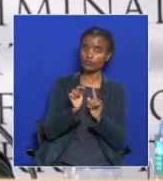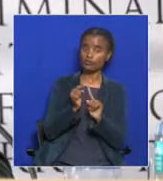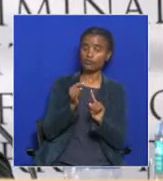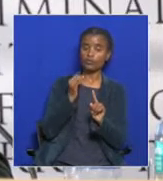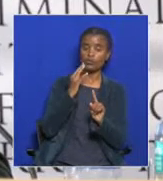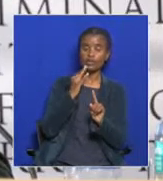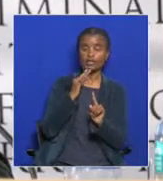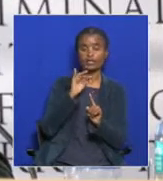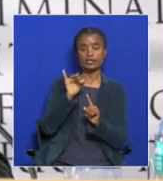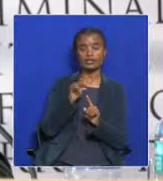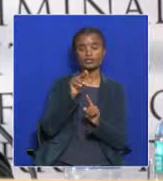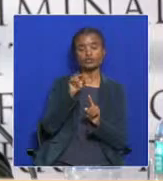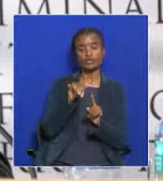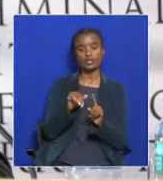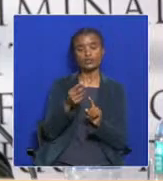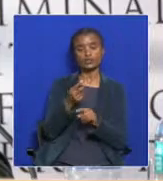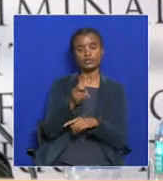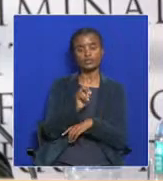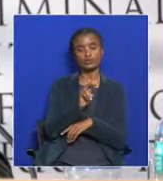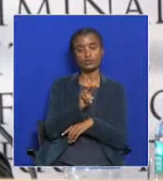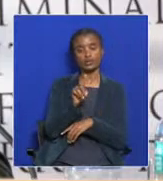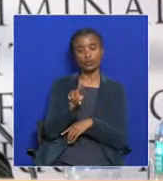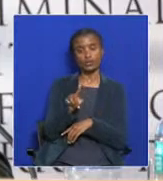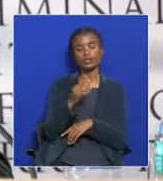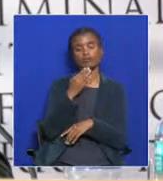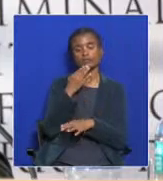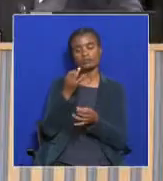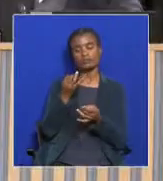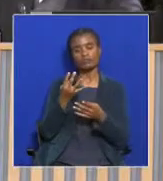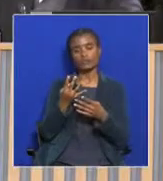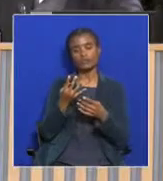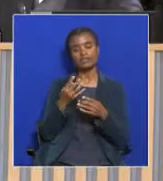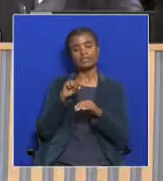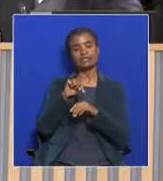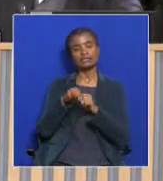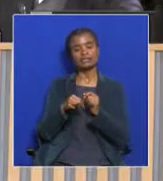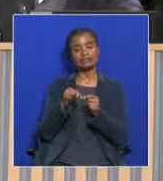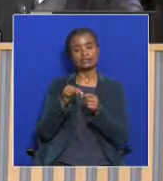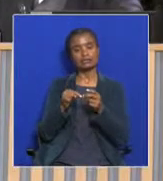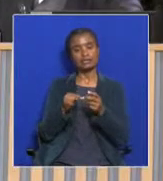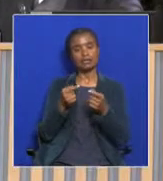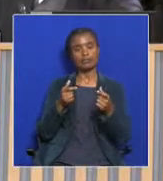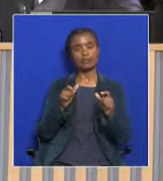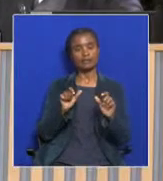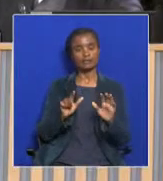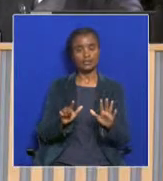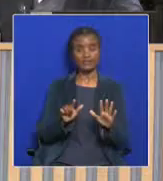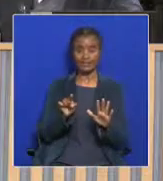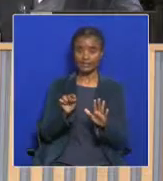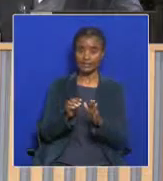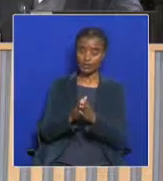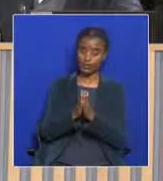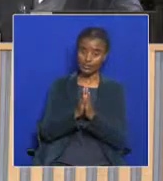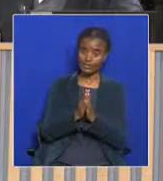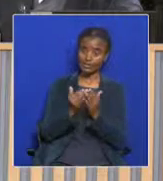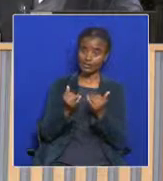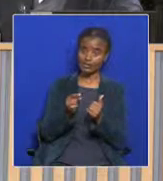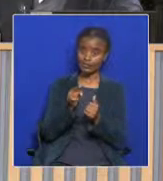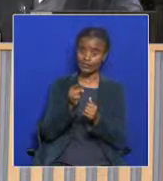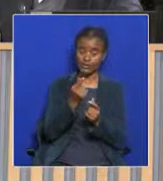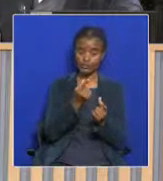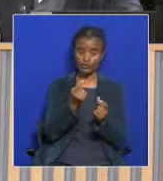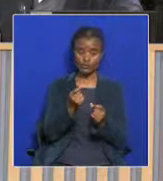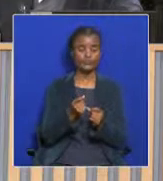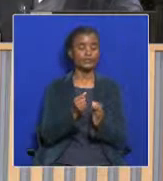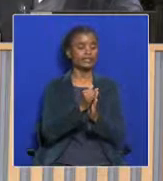provide me details regarding paragraph 7. Oh, okay. That is the request. Okay. She then files this statement, says, I cannot remember anything,